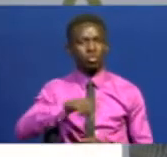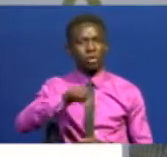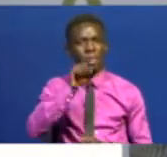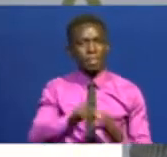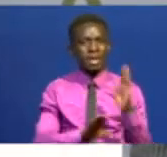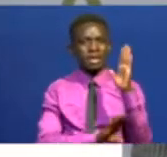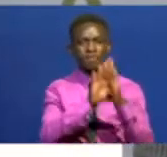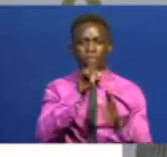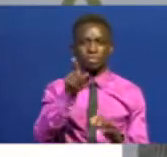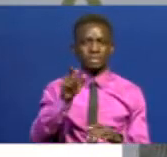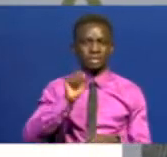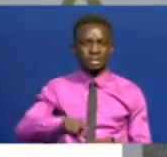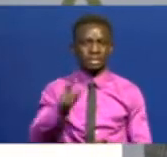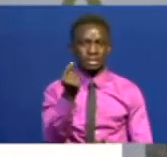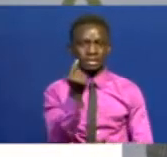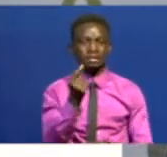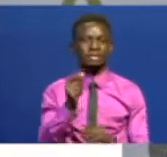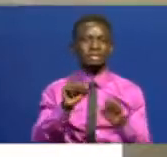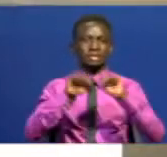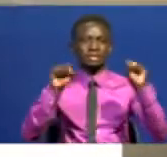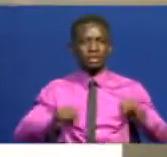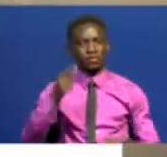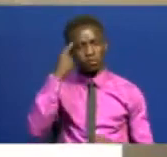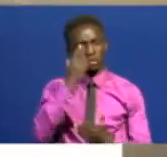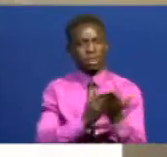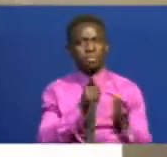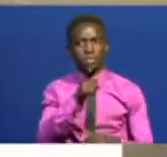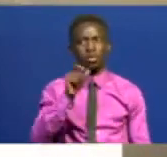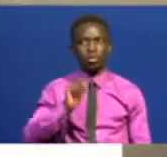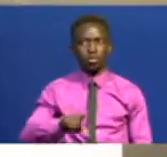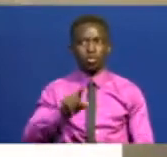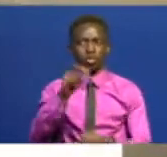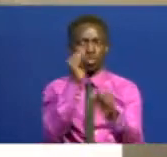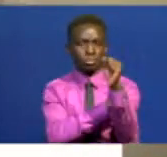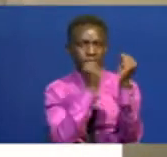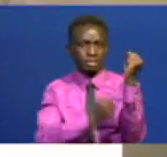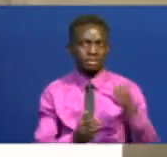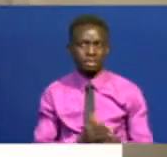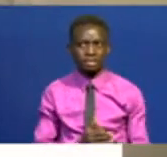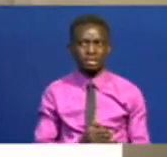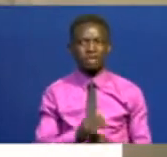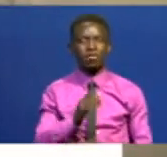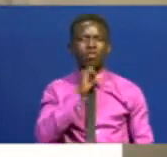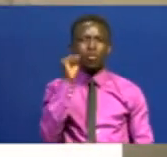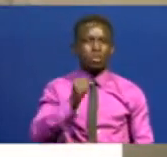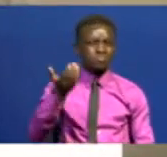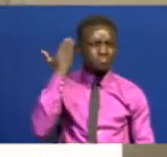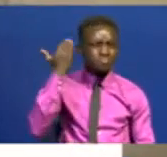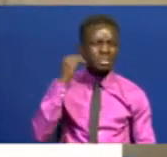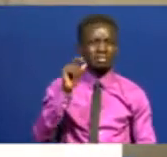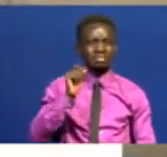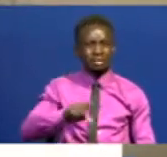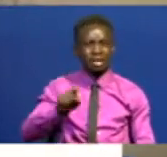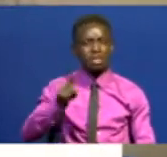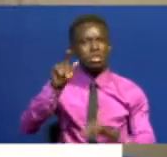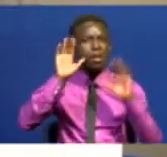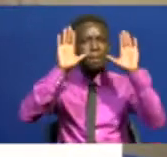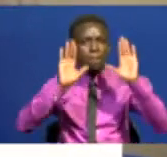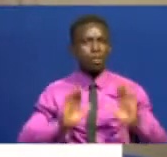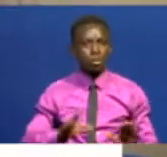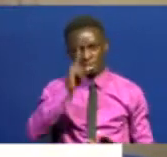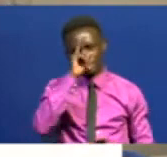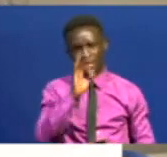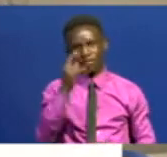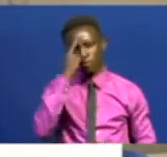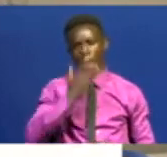seed system for some of these crops. Indigenous foods and seeds are critical, first of all, for our cultural,